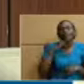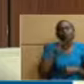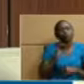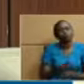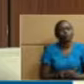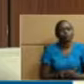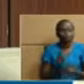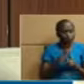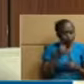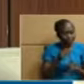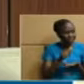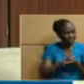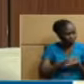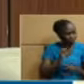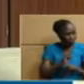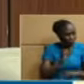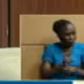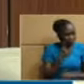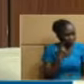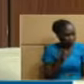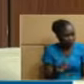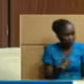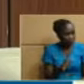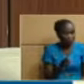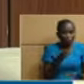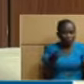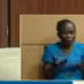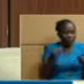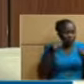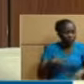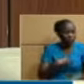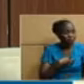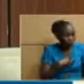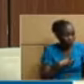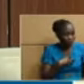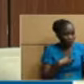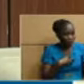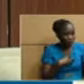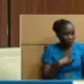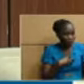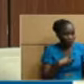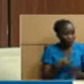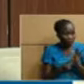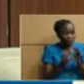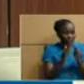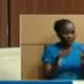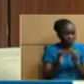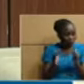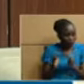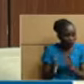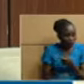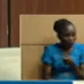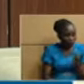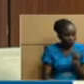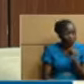the nature of work, have you been even quantifying, for example, the lost labor from household? Maybe